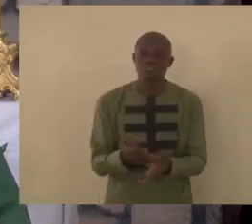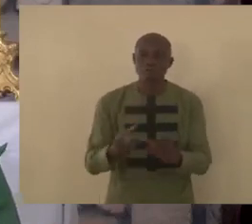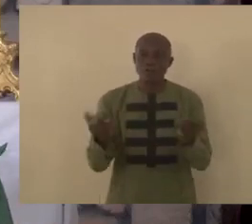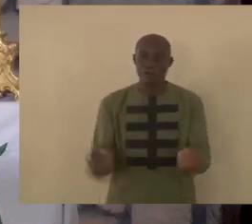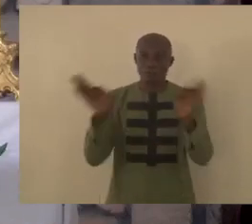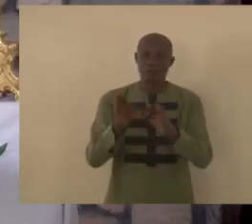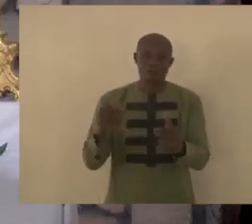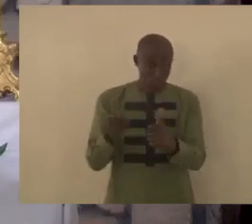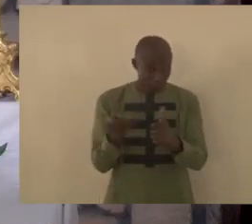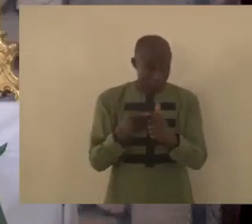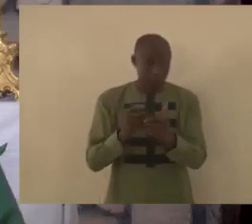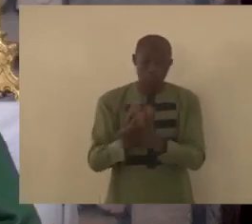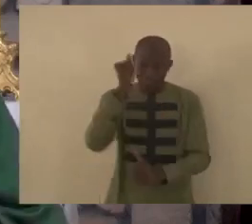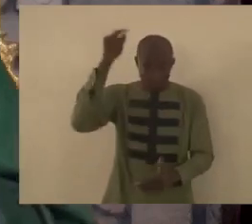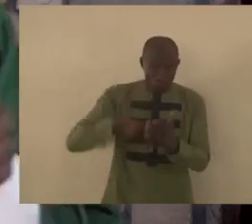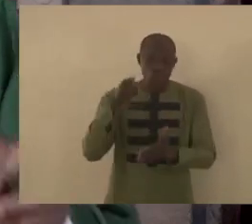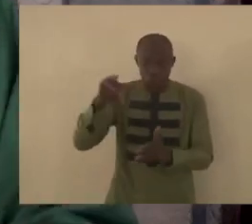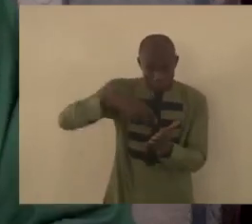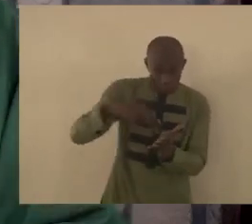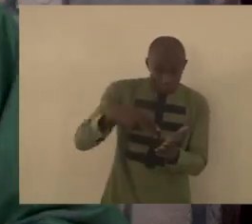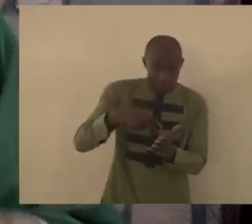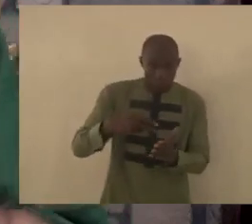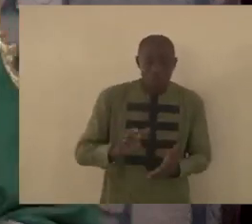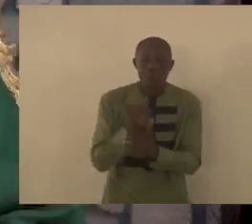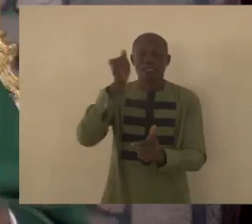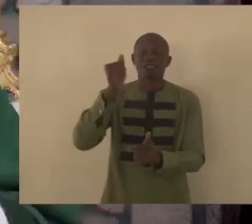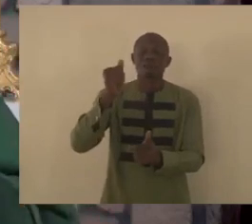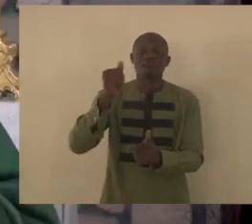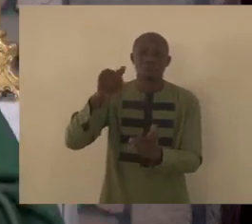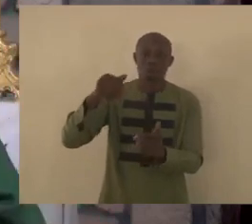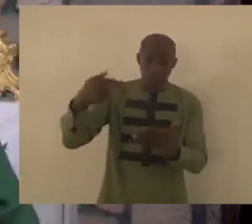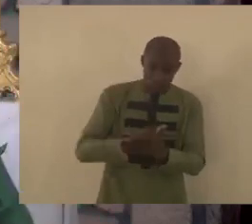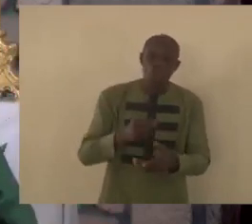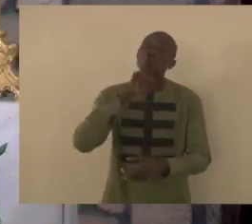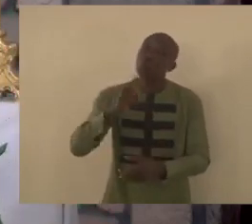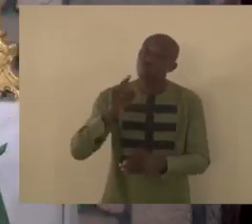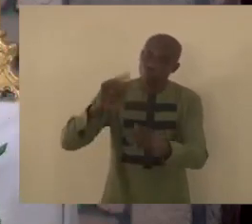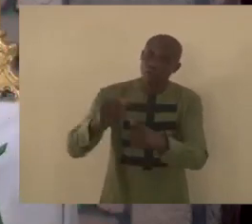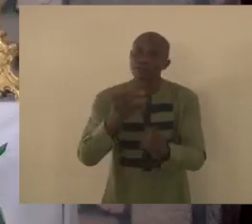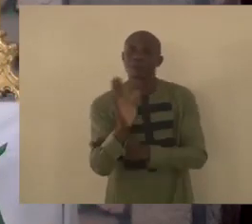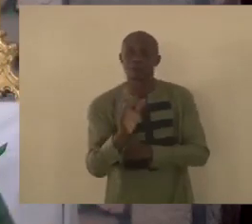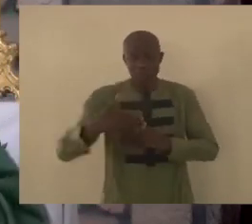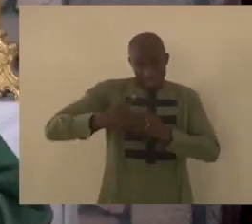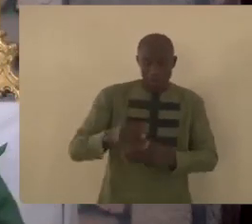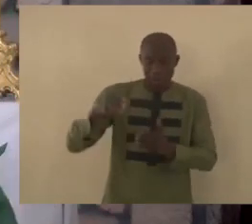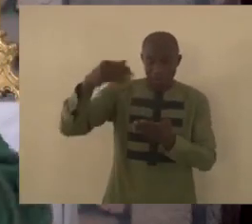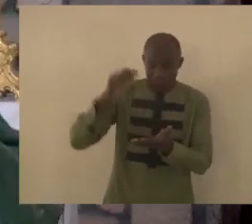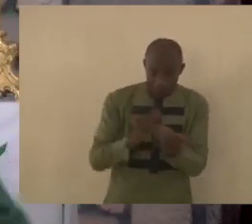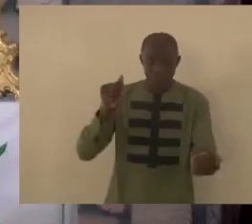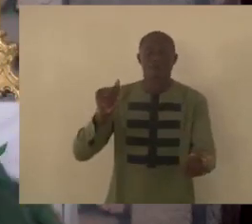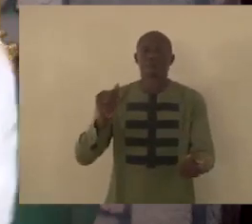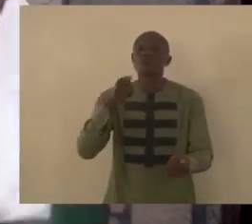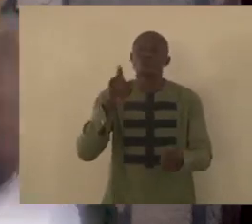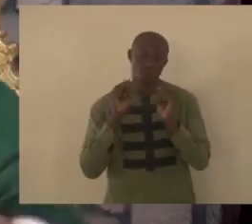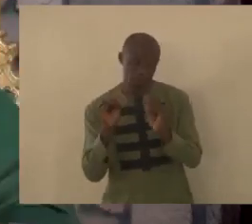It is very important that you, first of all, believe what you read. Believe the gospel as the true word of God. And after believing,